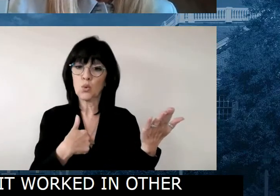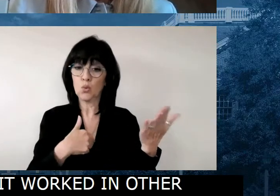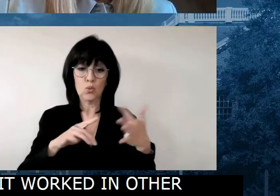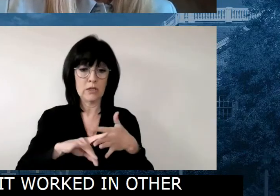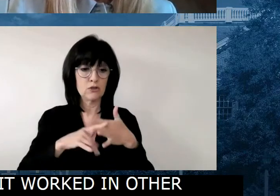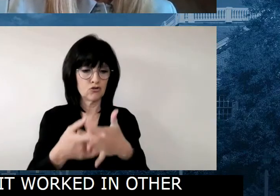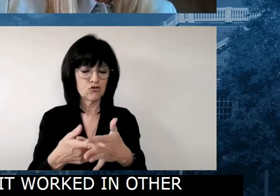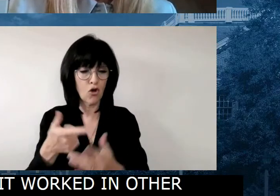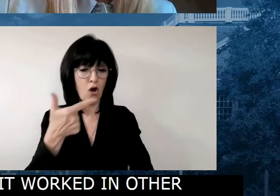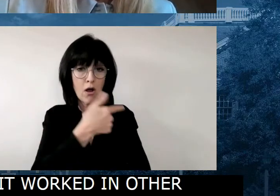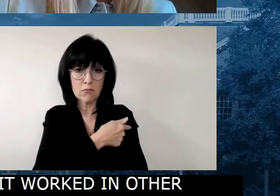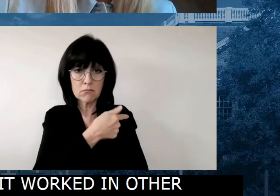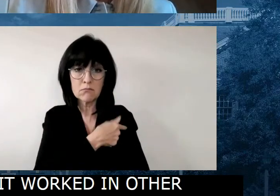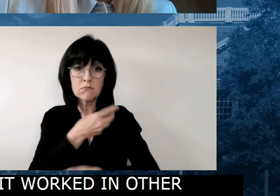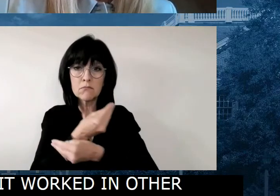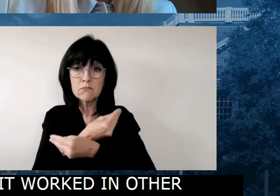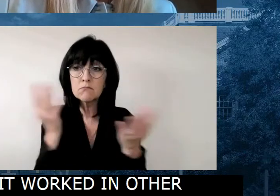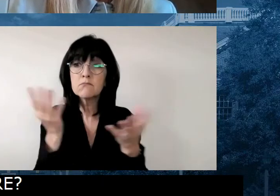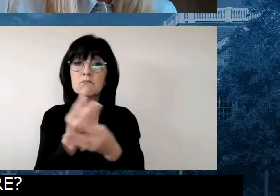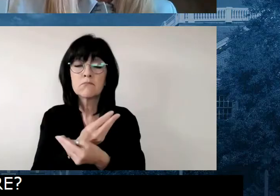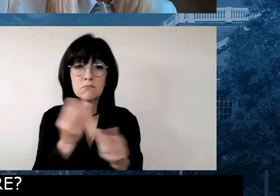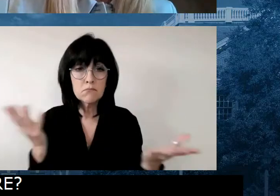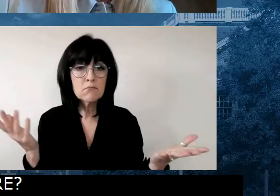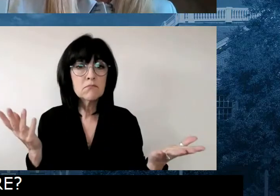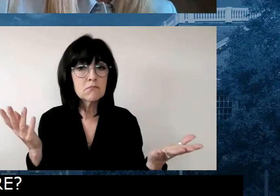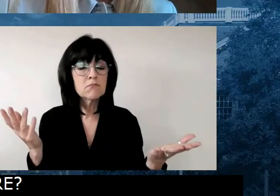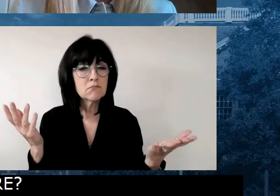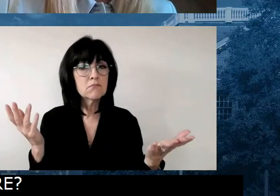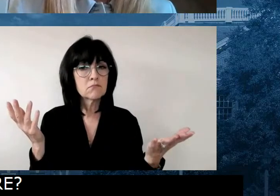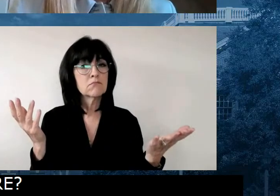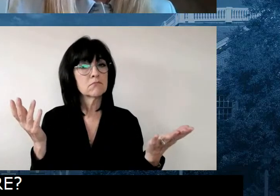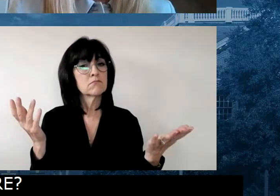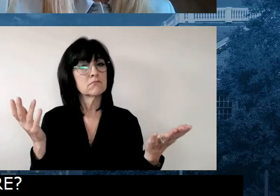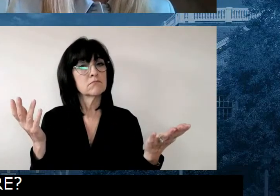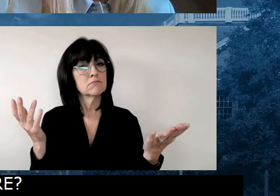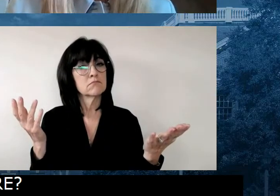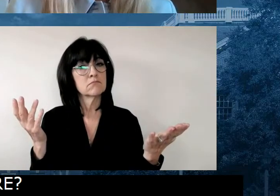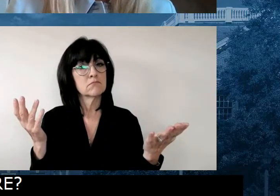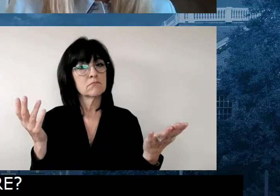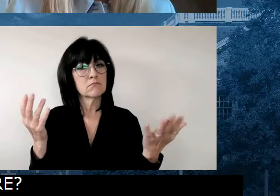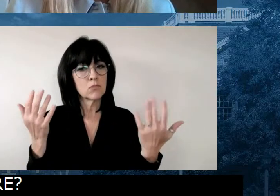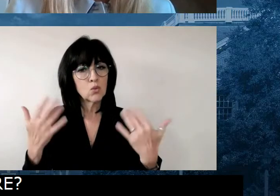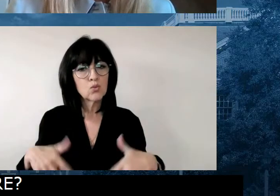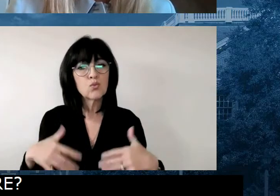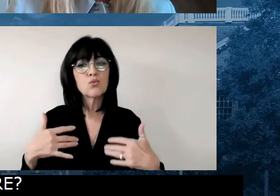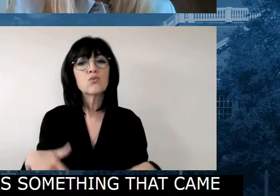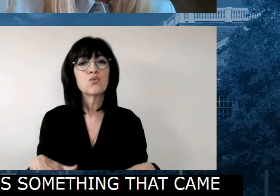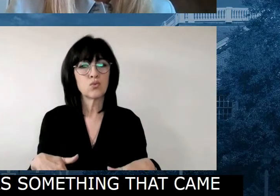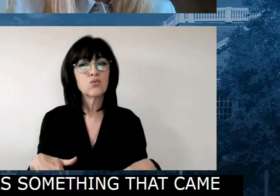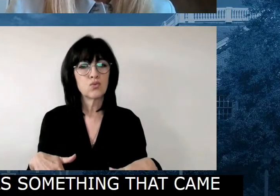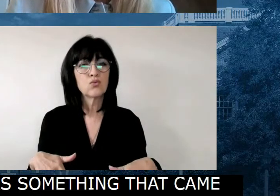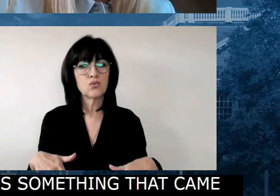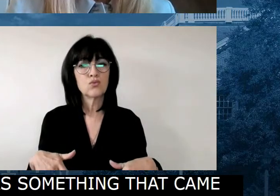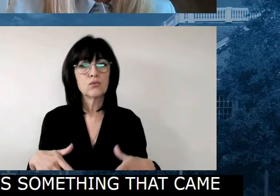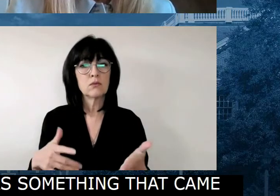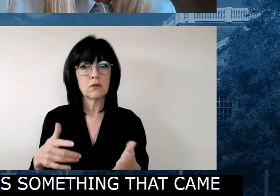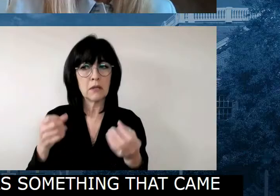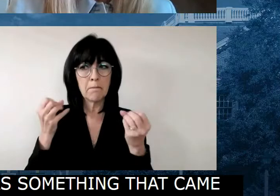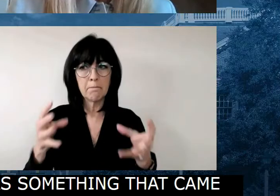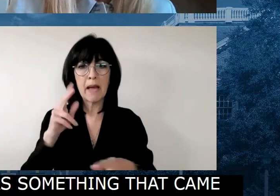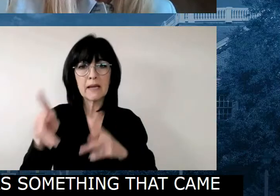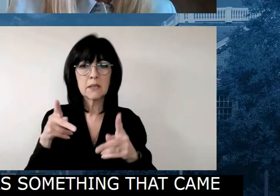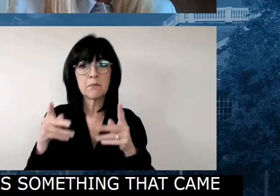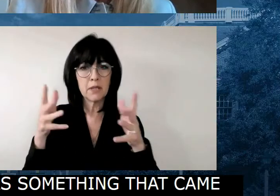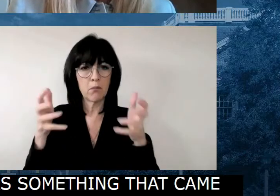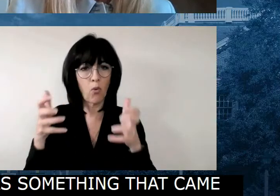Initially, as I said a while ago, we had tremendous demand and not enough supply. And for the